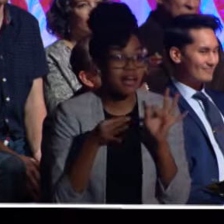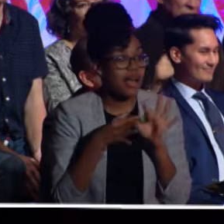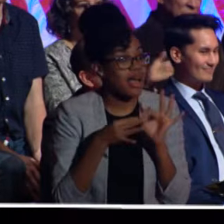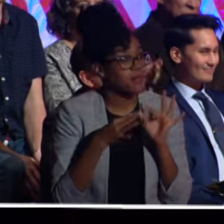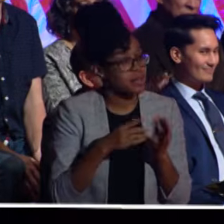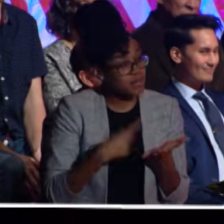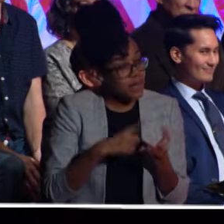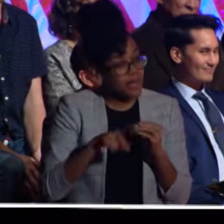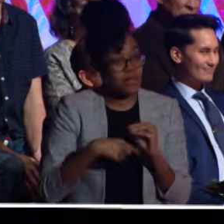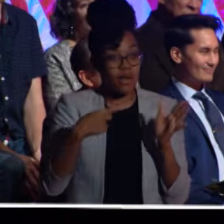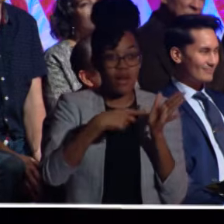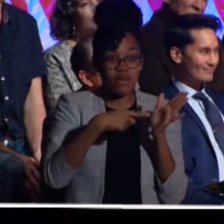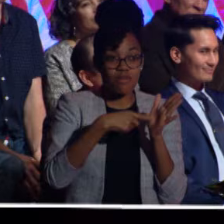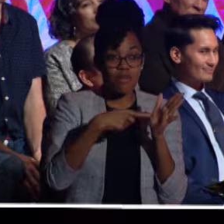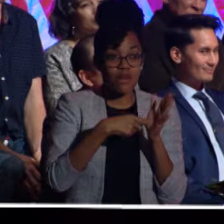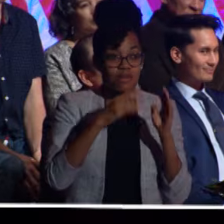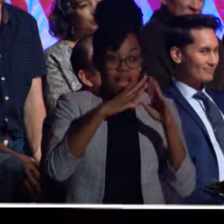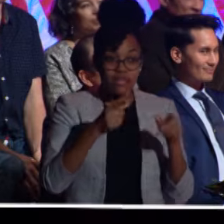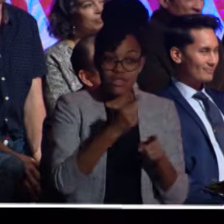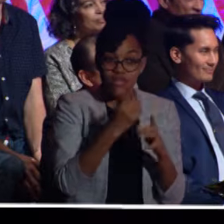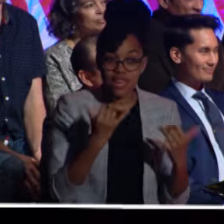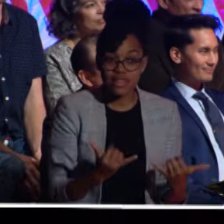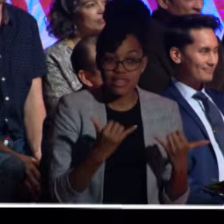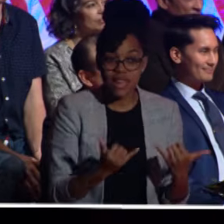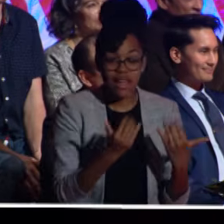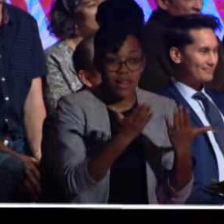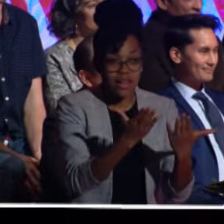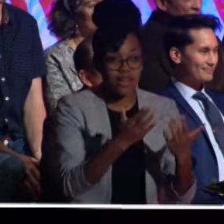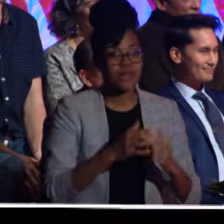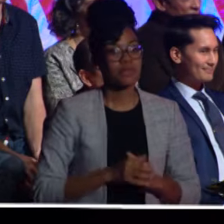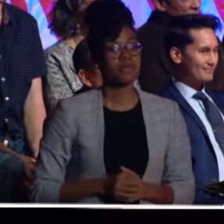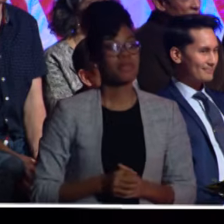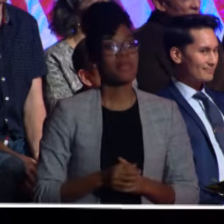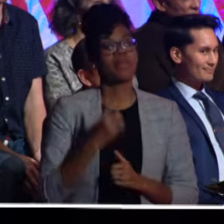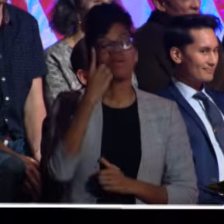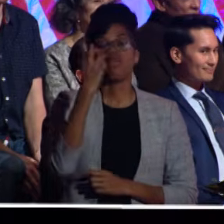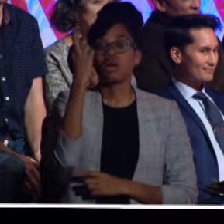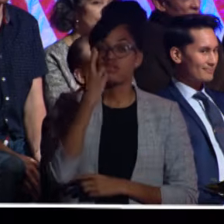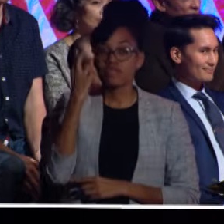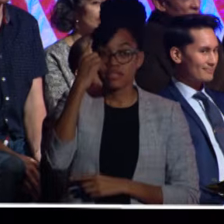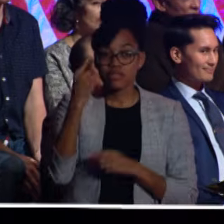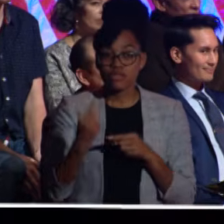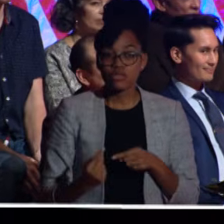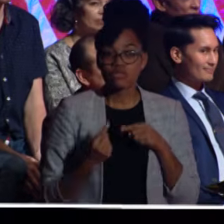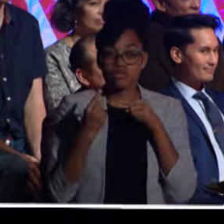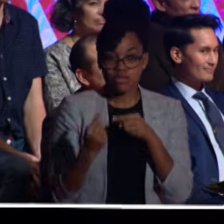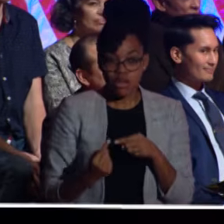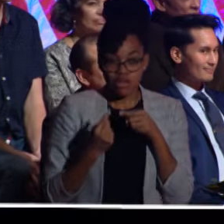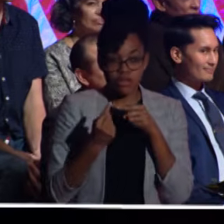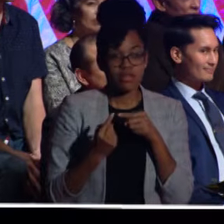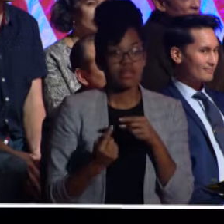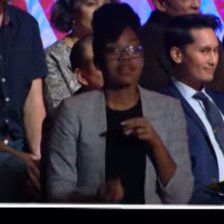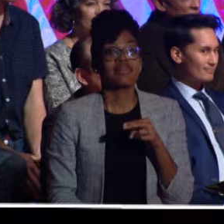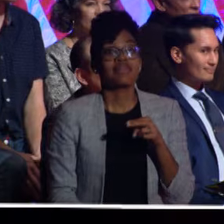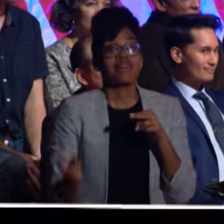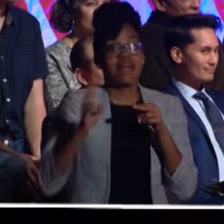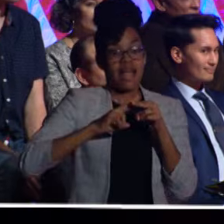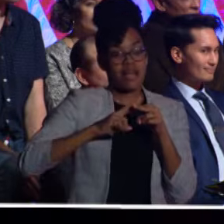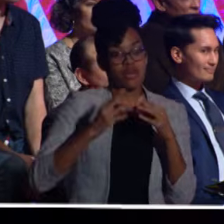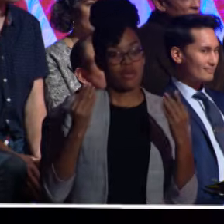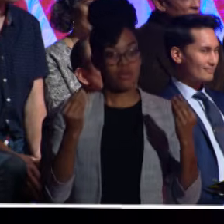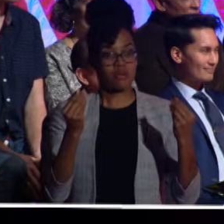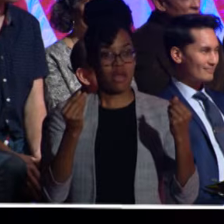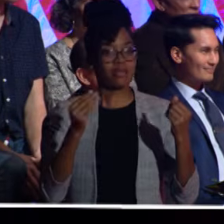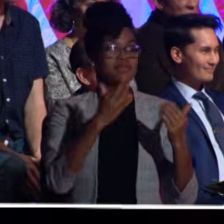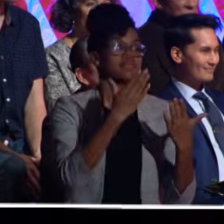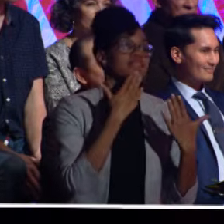housing plan. So one reason for this struggle is that with higher property values come,